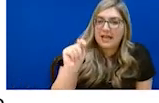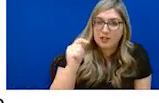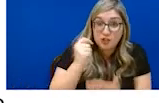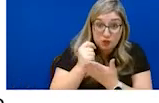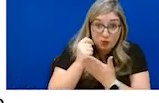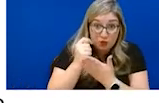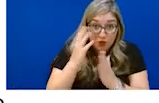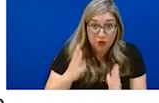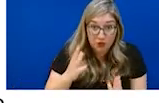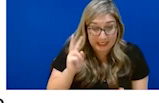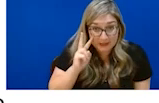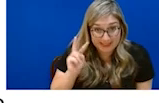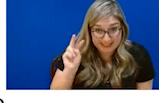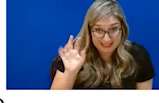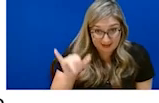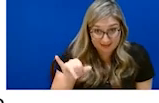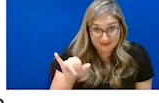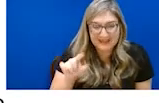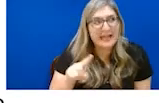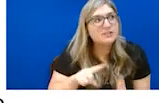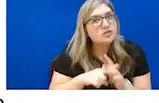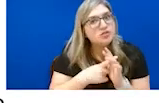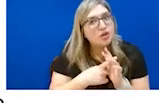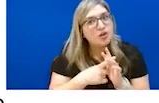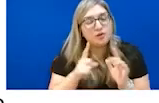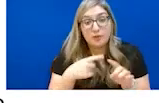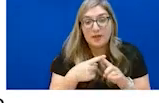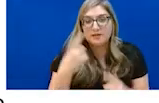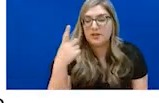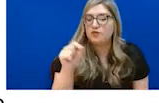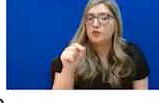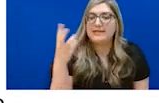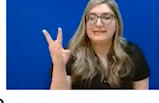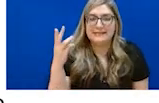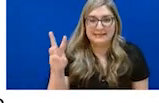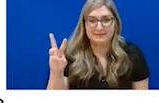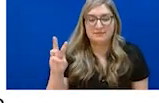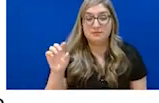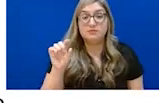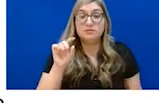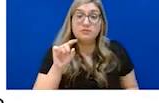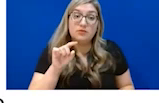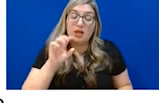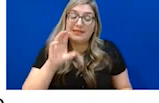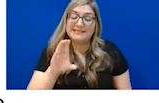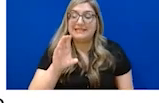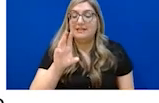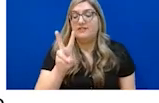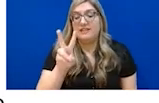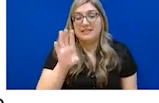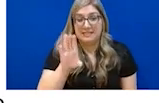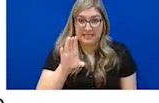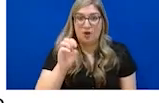since 2016. It is provided by CVC-OEI, 500 hours. And I will tell you that